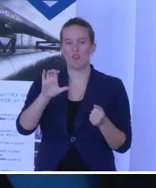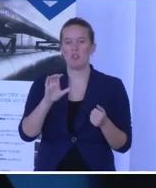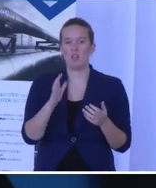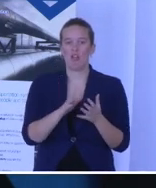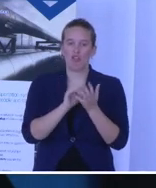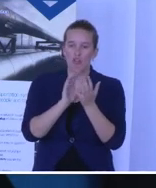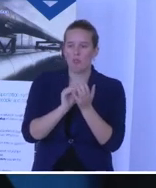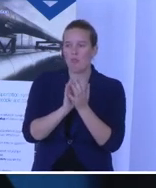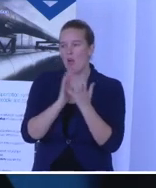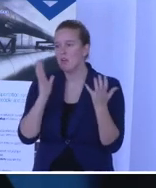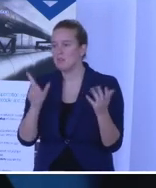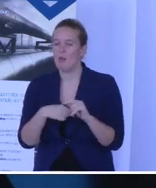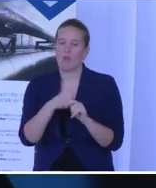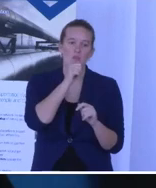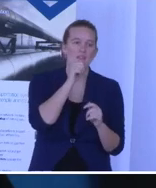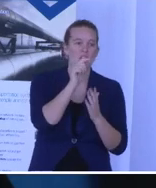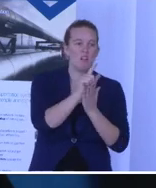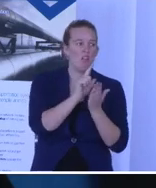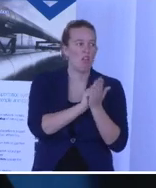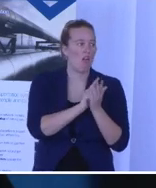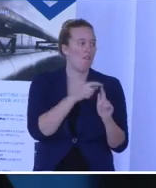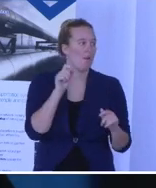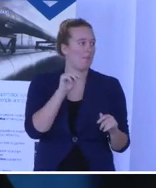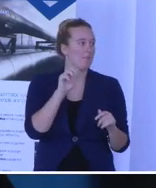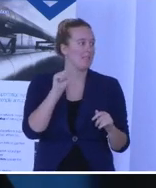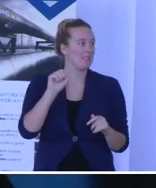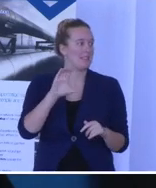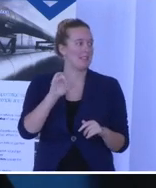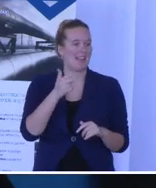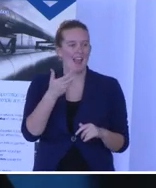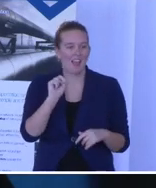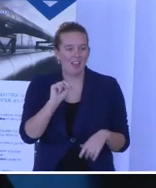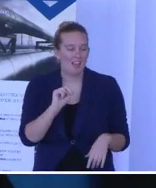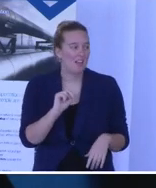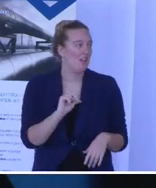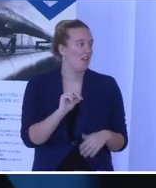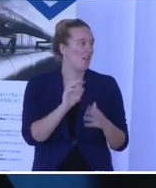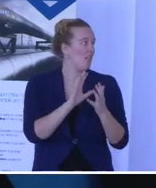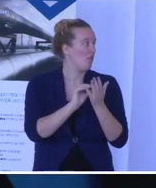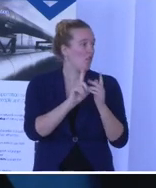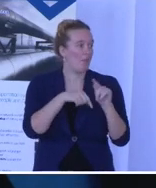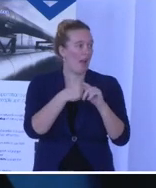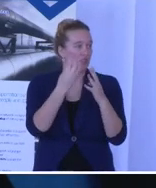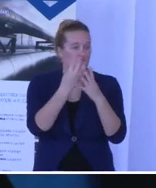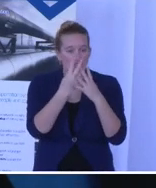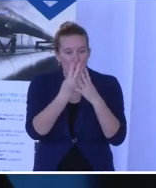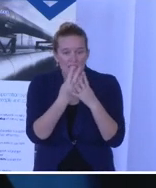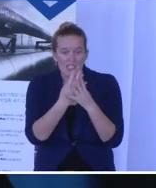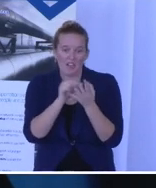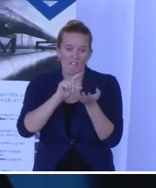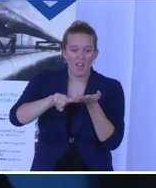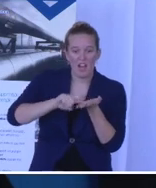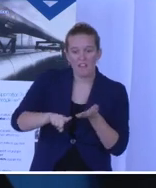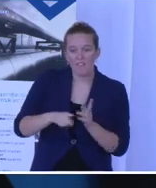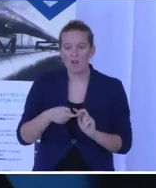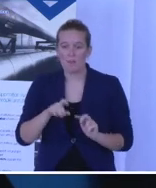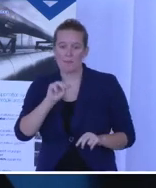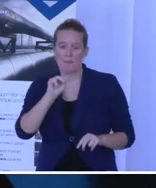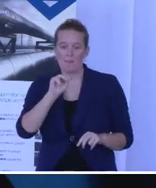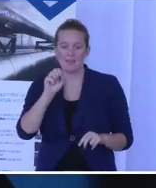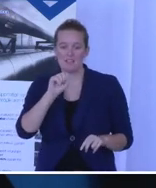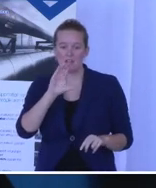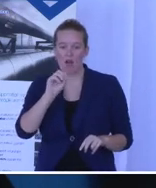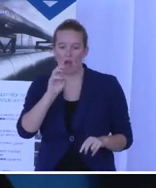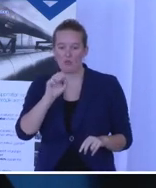about privacy law from Ms. Callahan. I learned about screening and vetting from Ms. Cogswell and